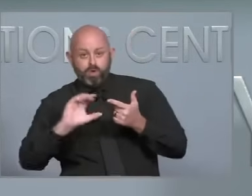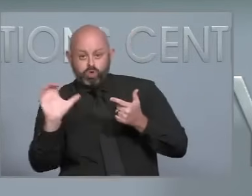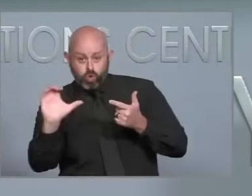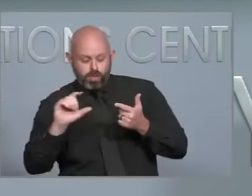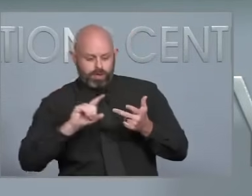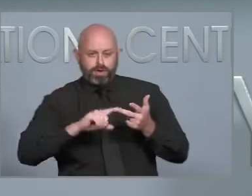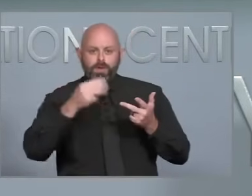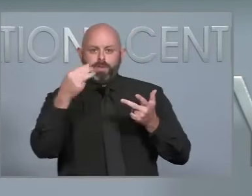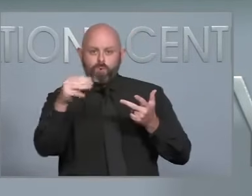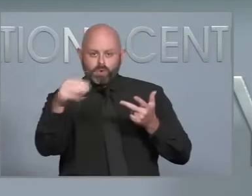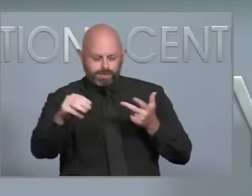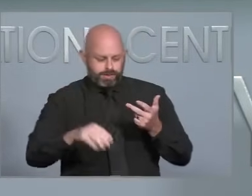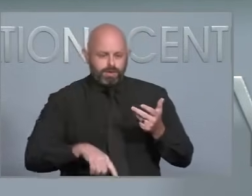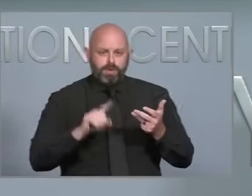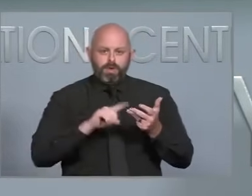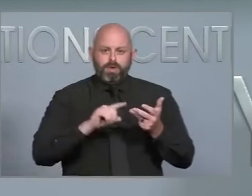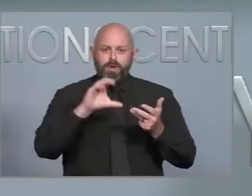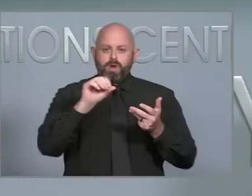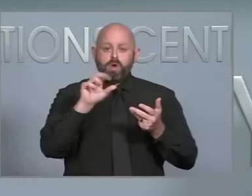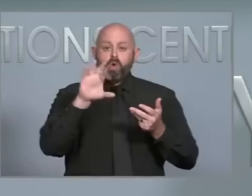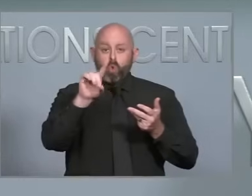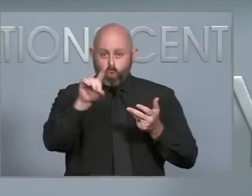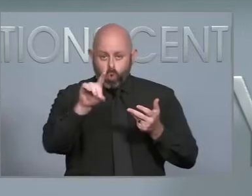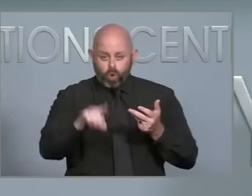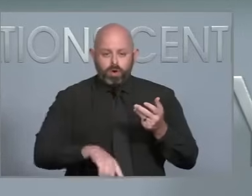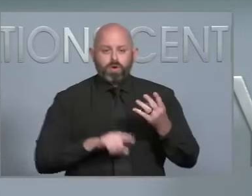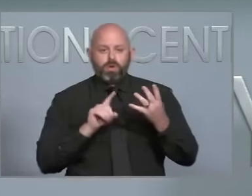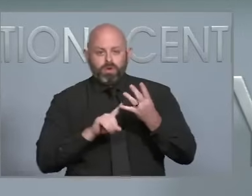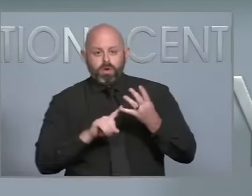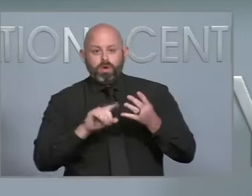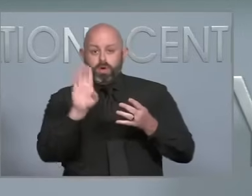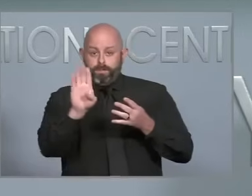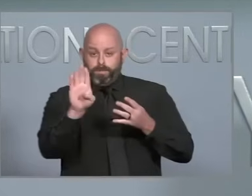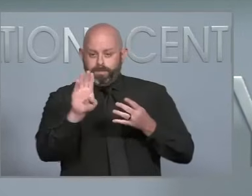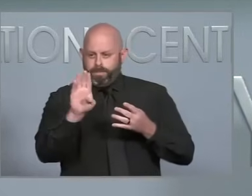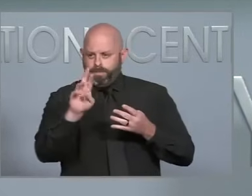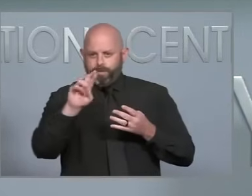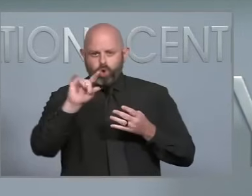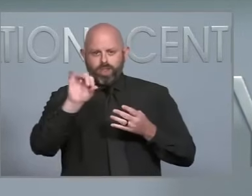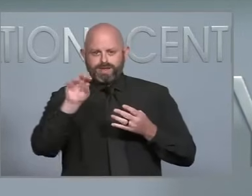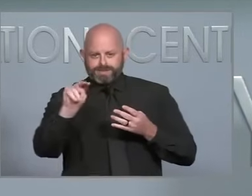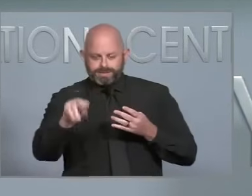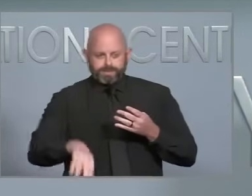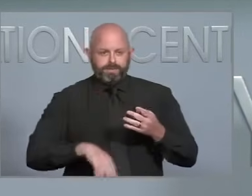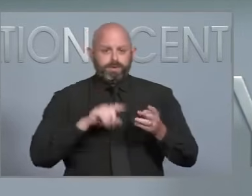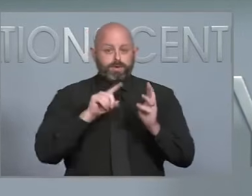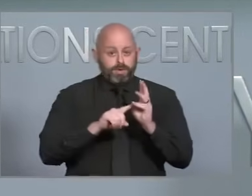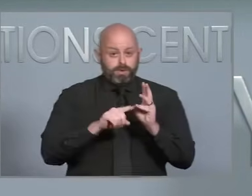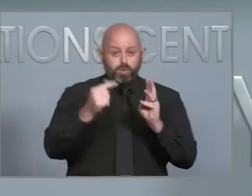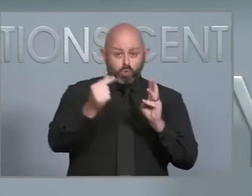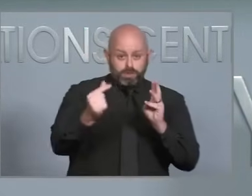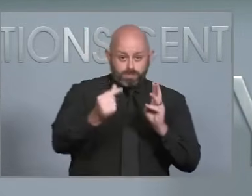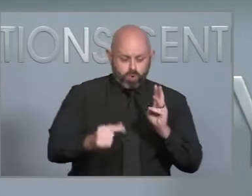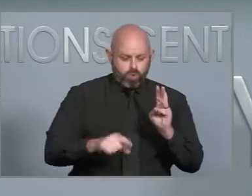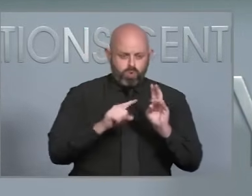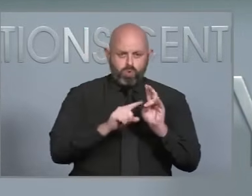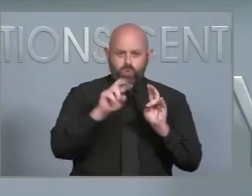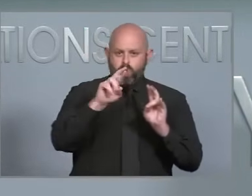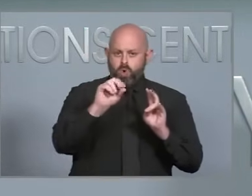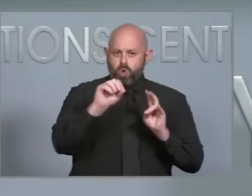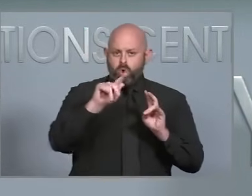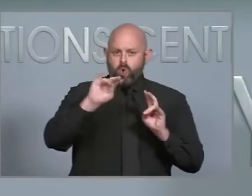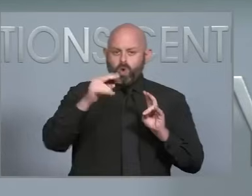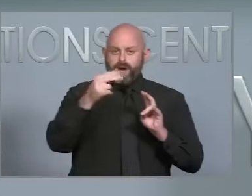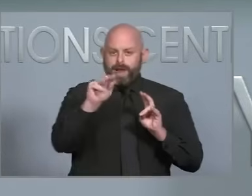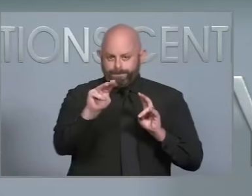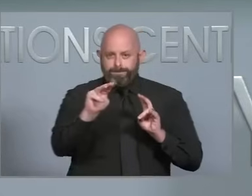Morganton, Concord, with additional units we have in Burlington, Greensboro, and Rockingham. Those units are